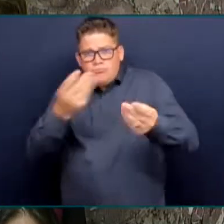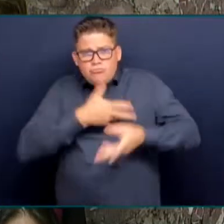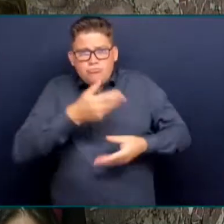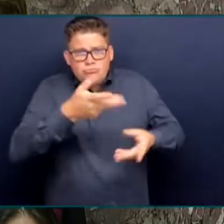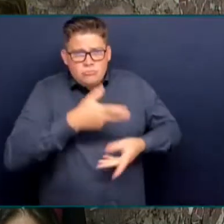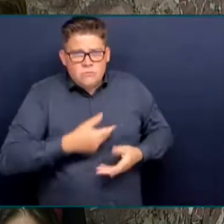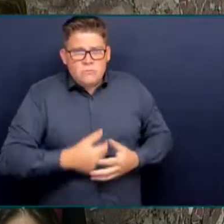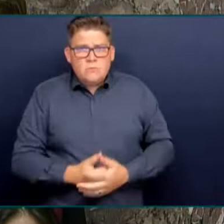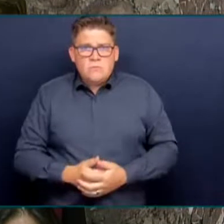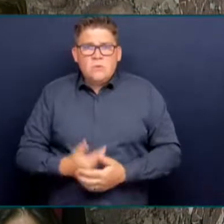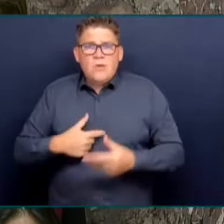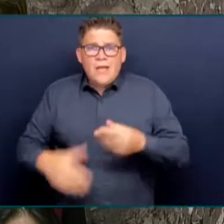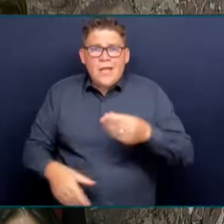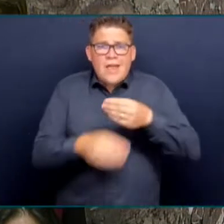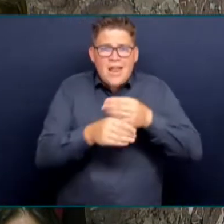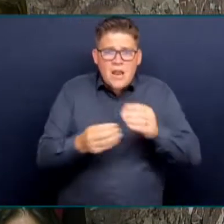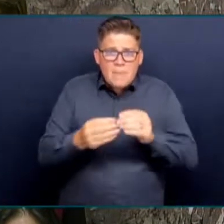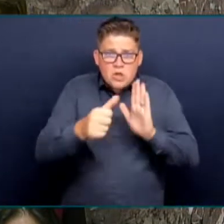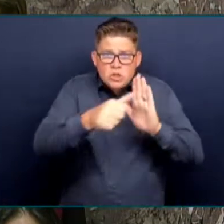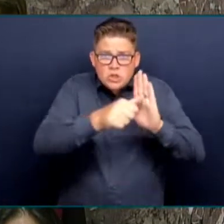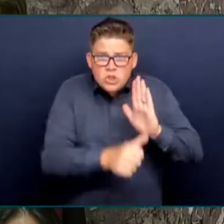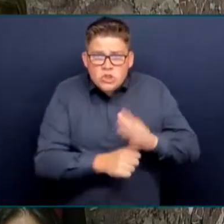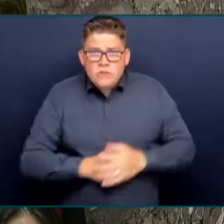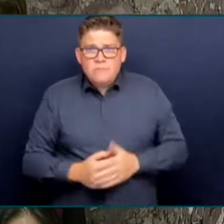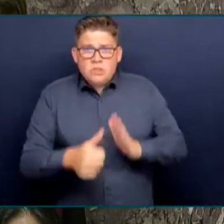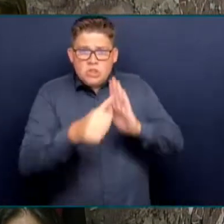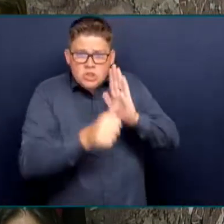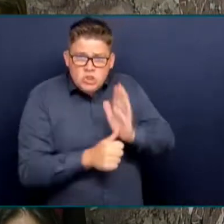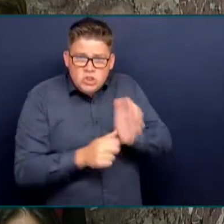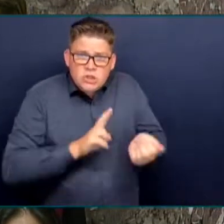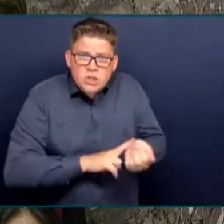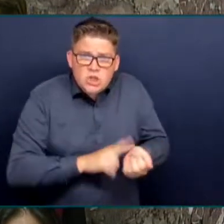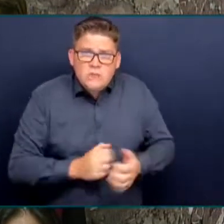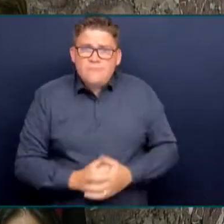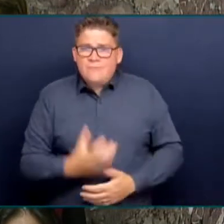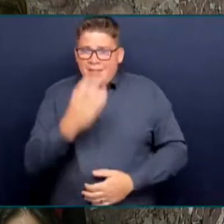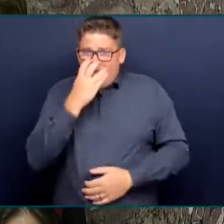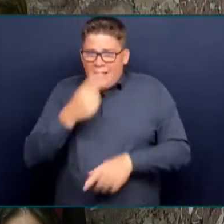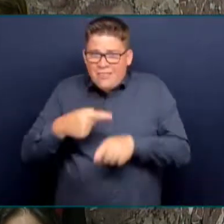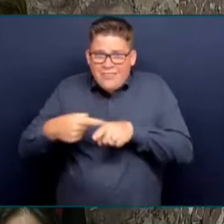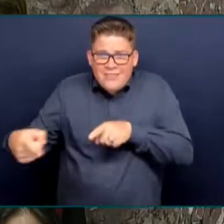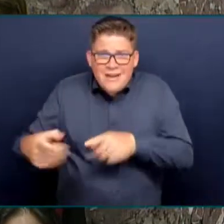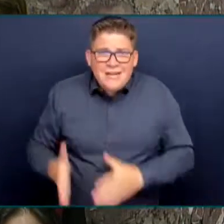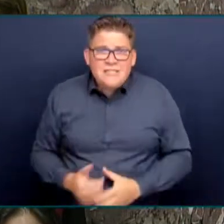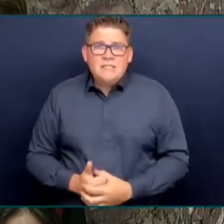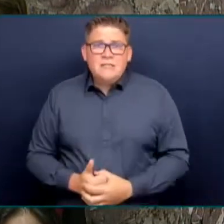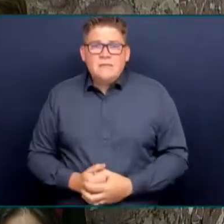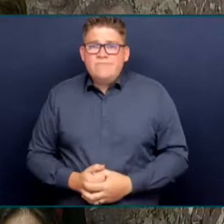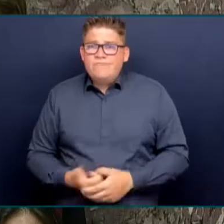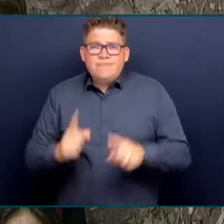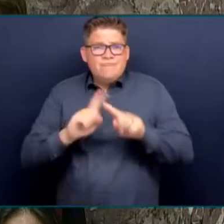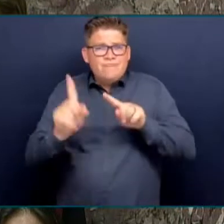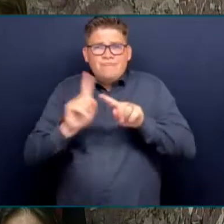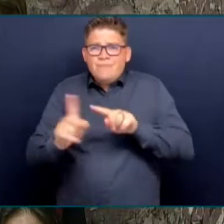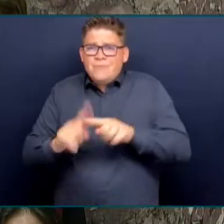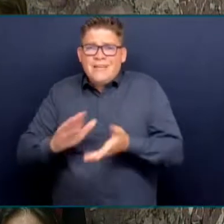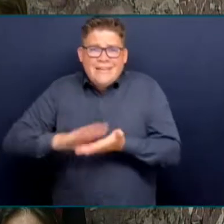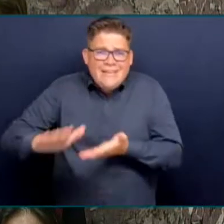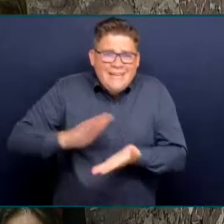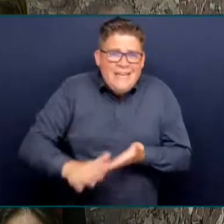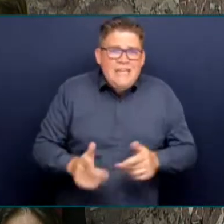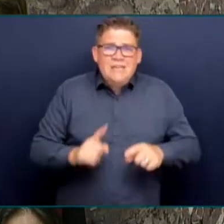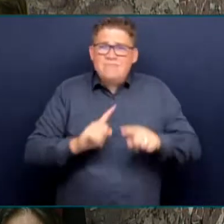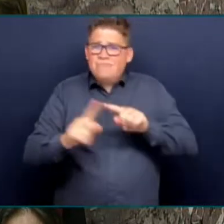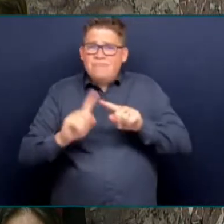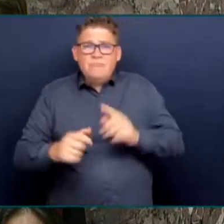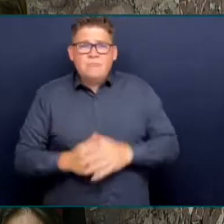surgical nurses, anesthesiologists, medical processing technologists, such, Honourable Speaker, that those wait times have gone down. And,